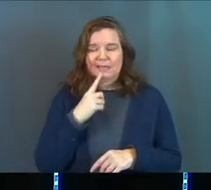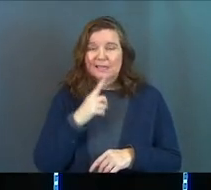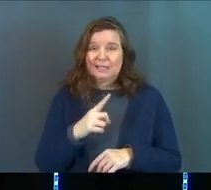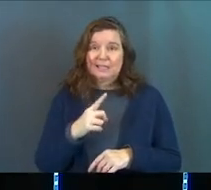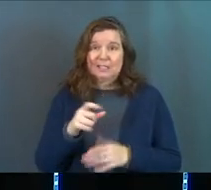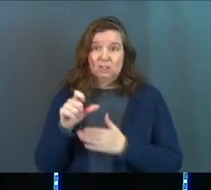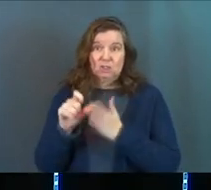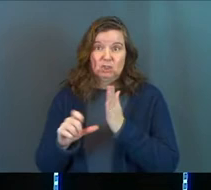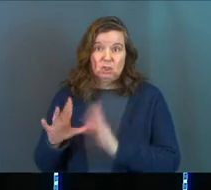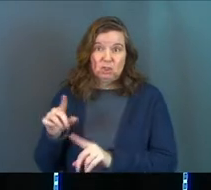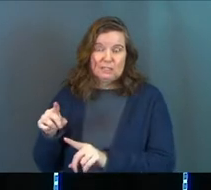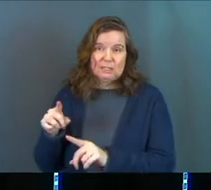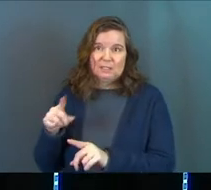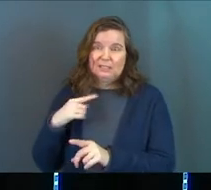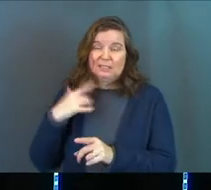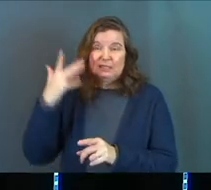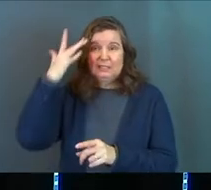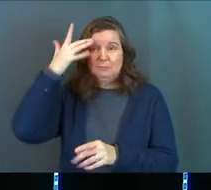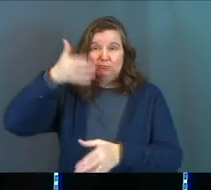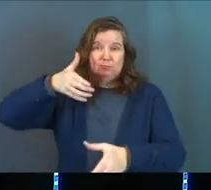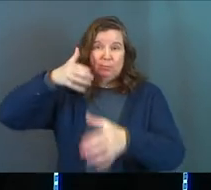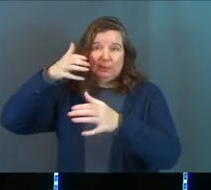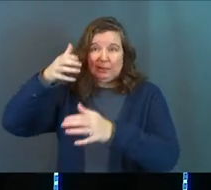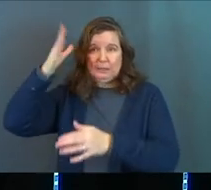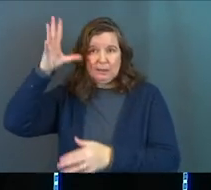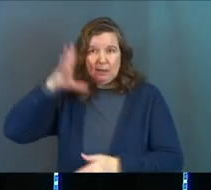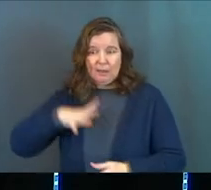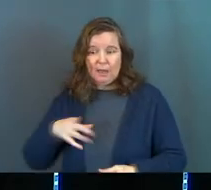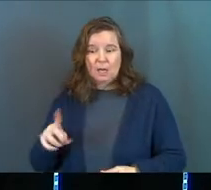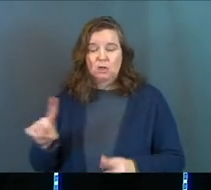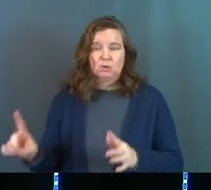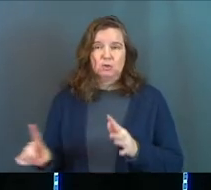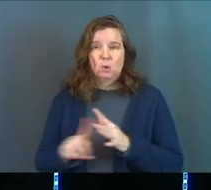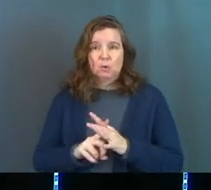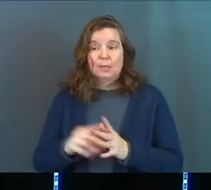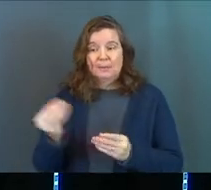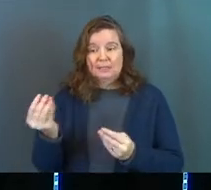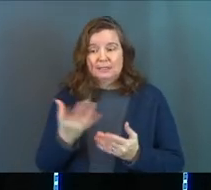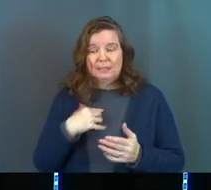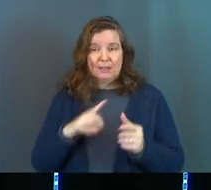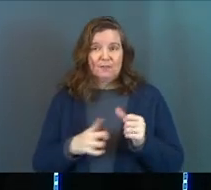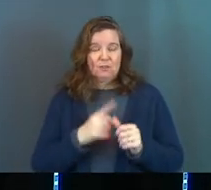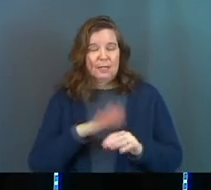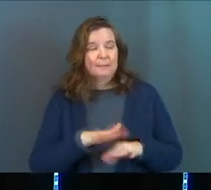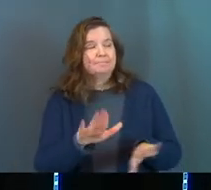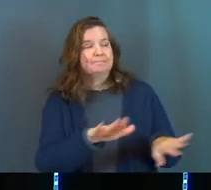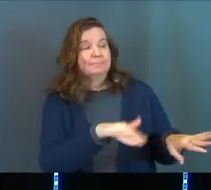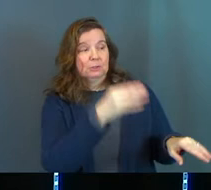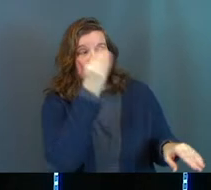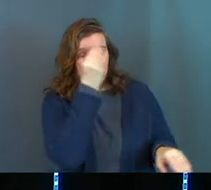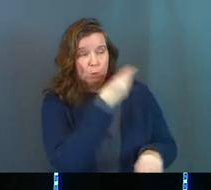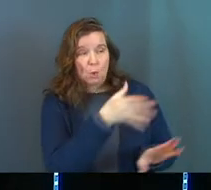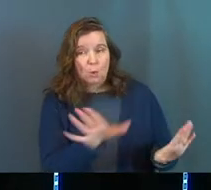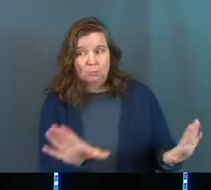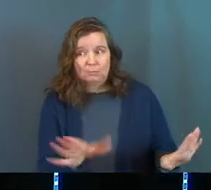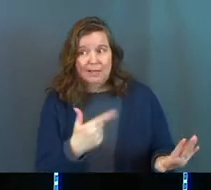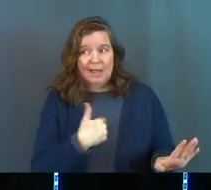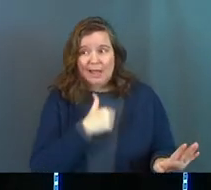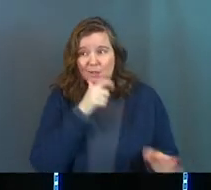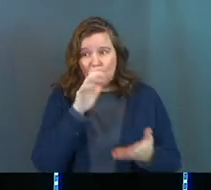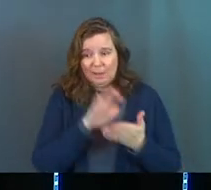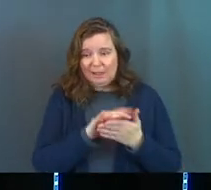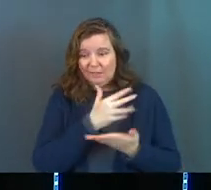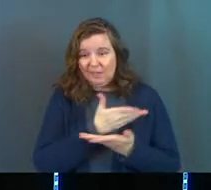he's a surgeon. I mean, he's this brilliant guy. And he shows up and he tells us on the first day, he's like, just so you know, I